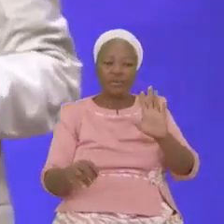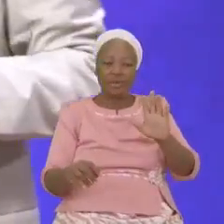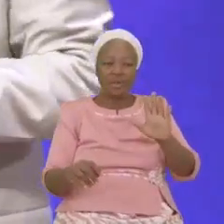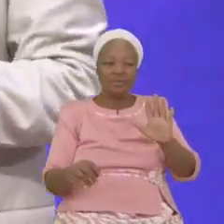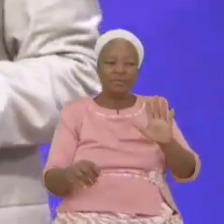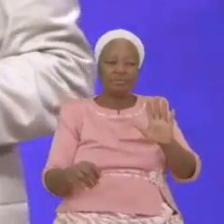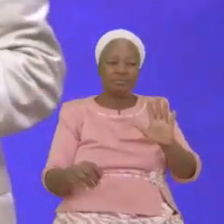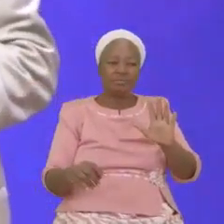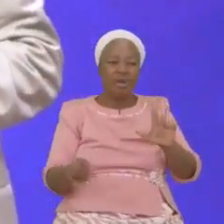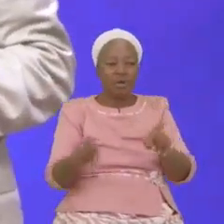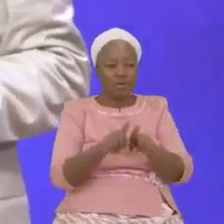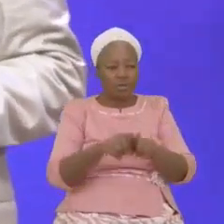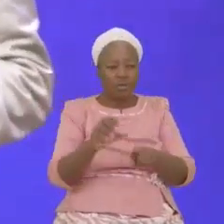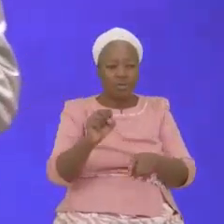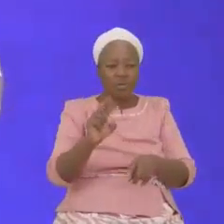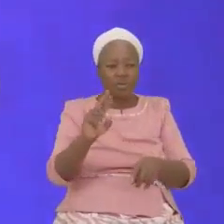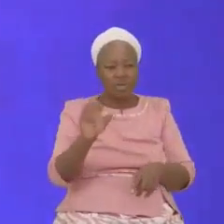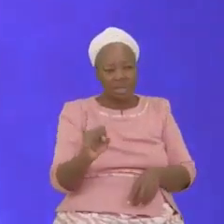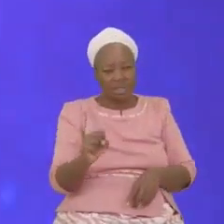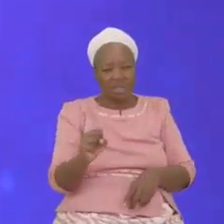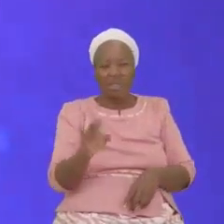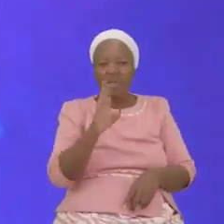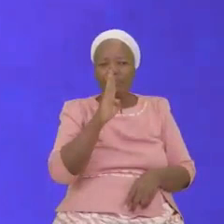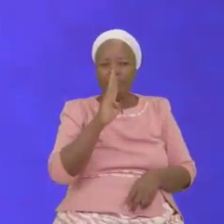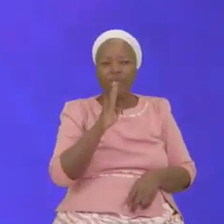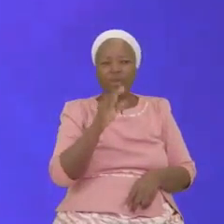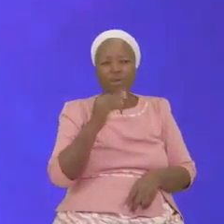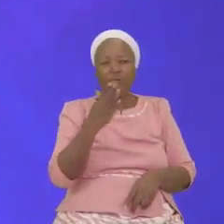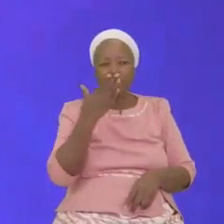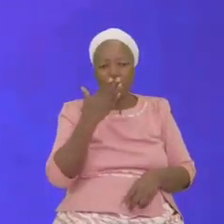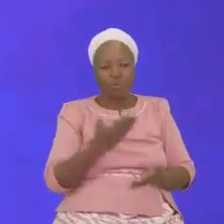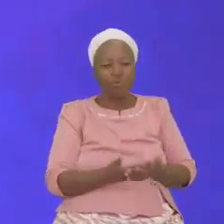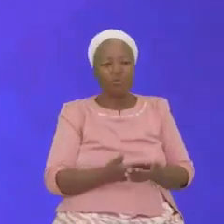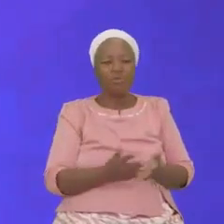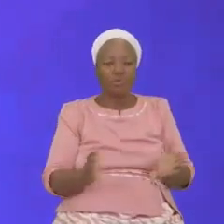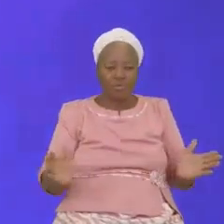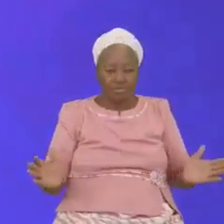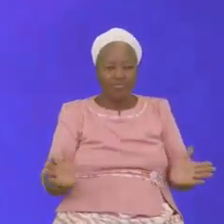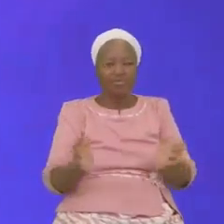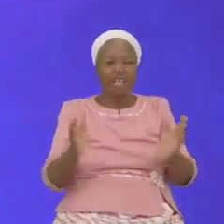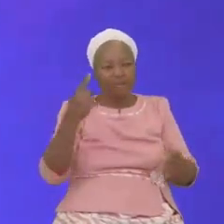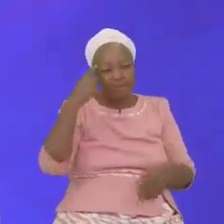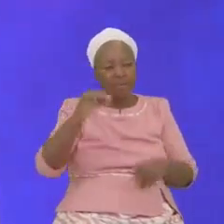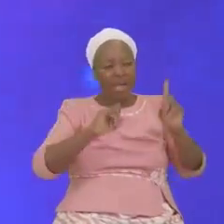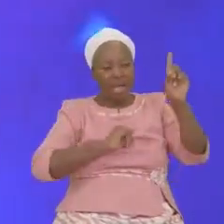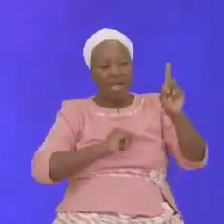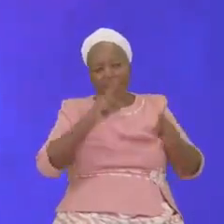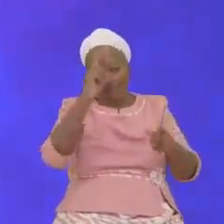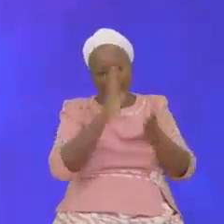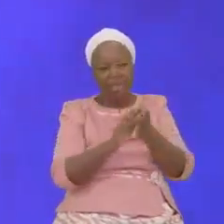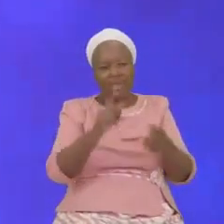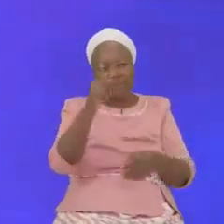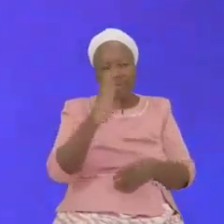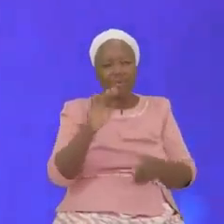Wherefore, sirs, be of good cheer, for I believe God that it